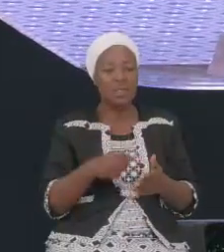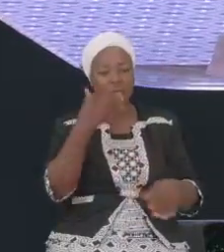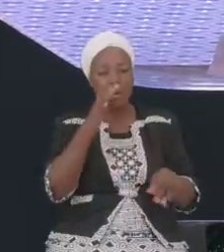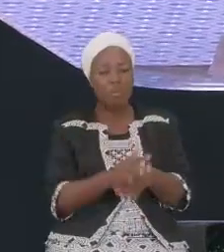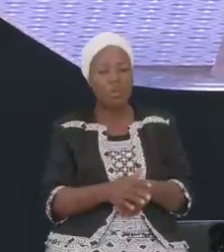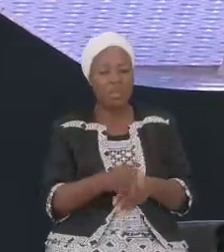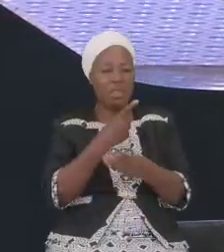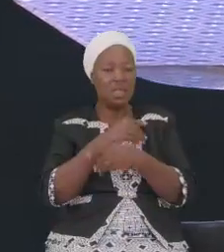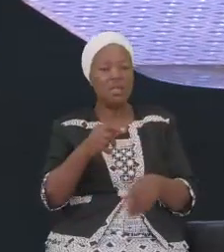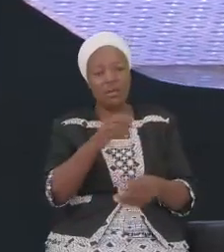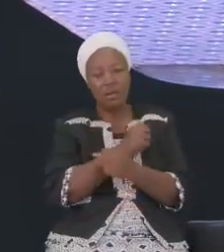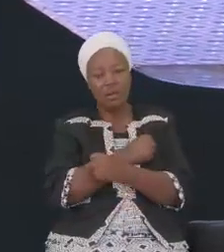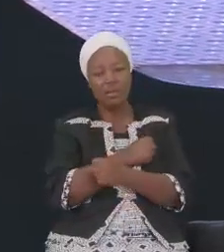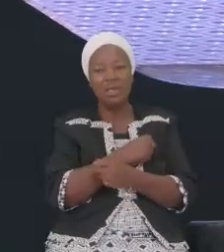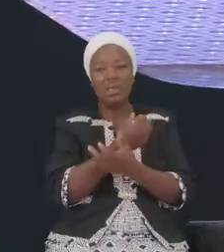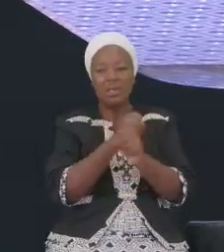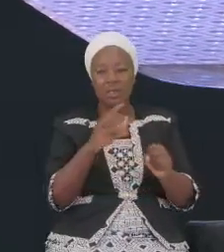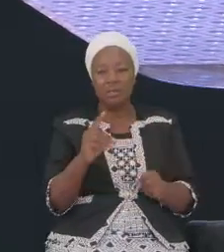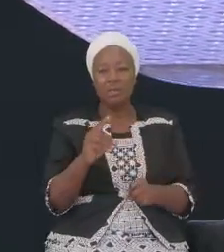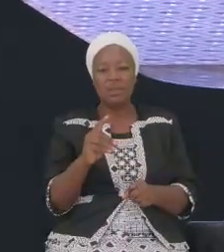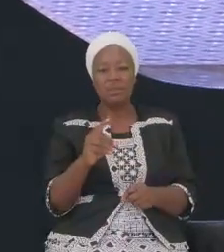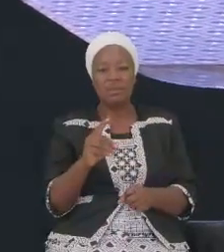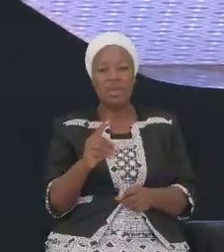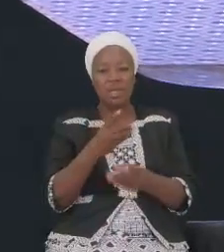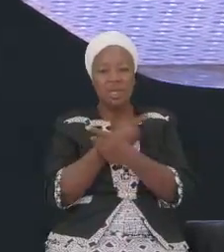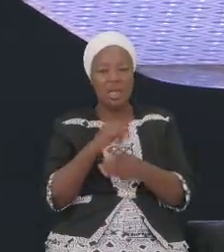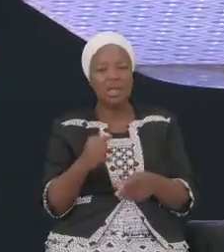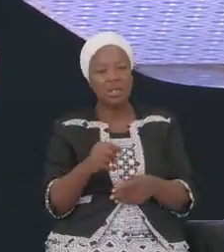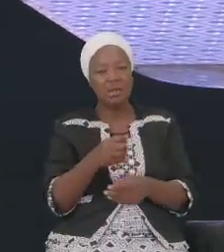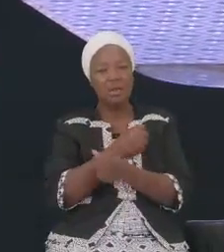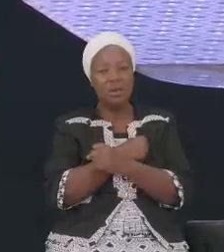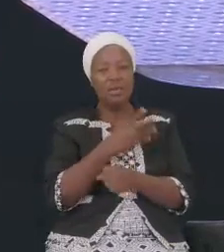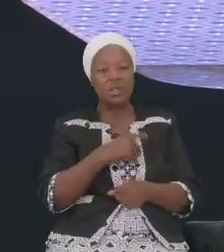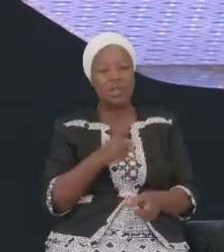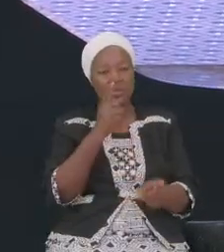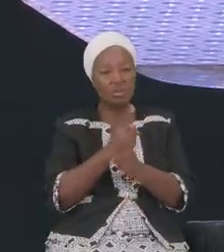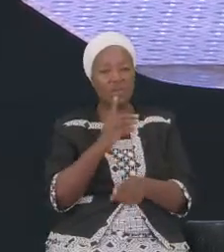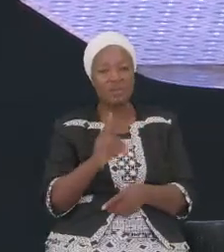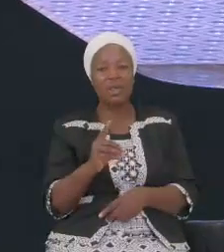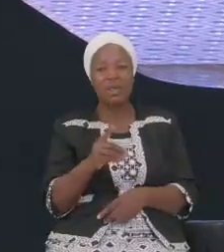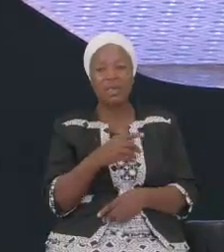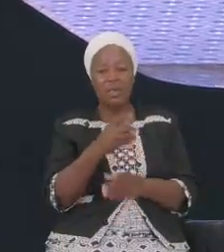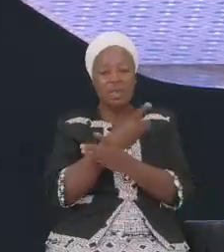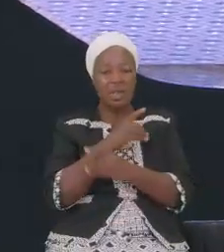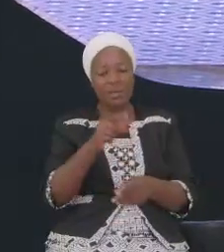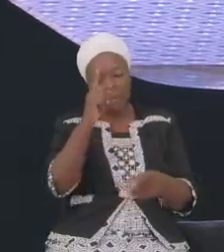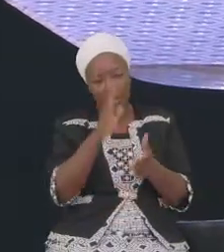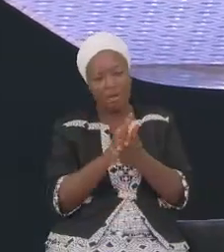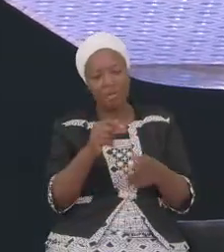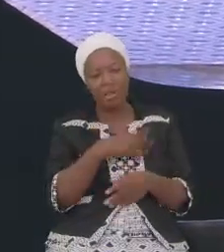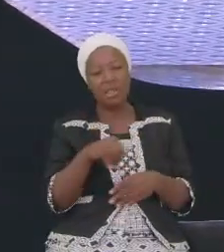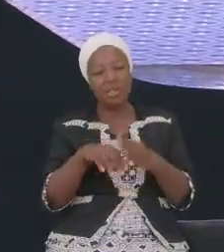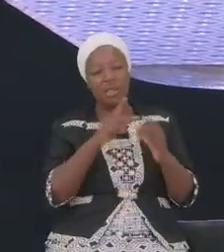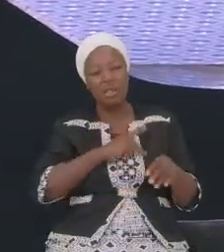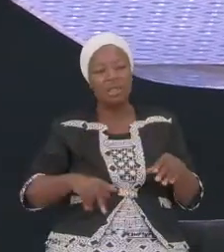dearly beloved, saved, dearly beloved, they're justified, dearly beloved, they're in the kingdom of God. And he